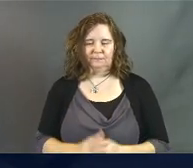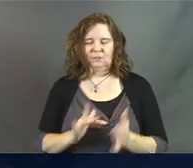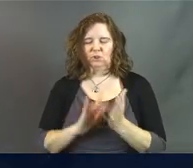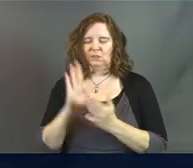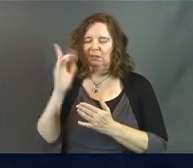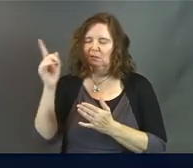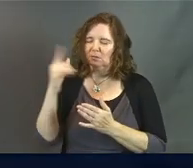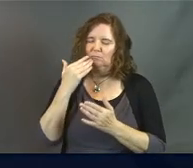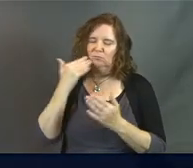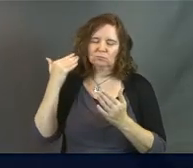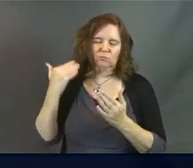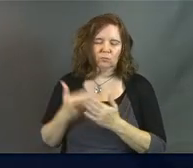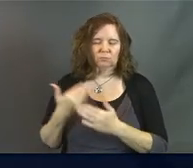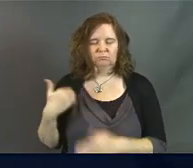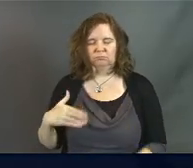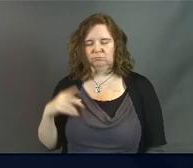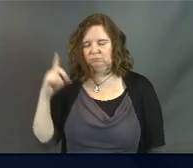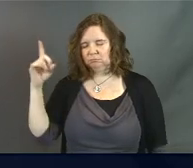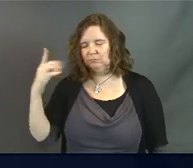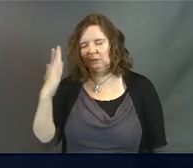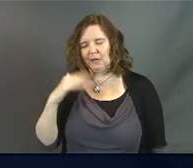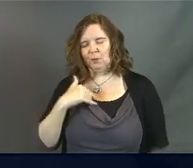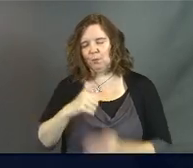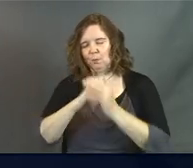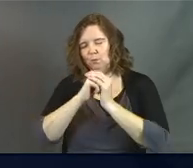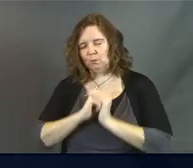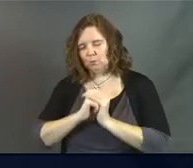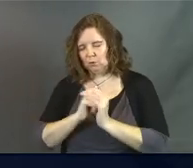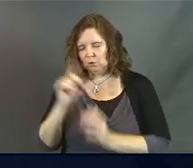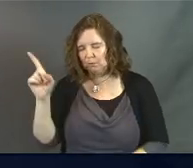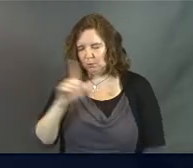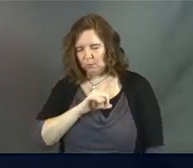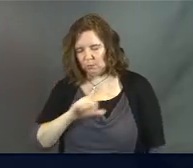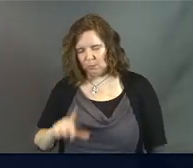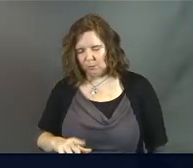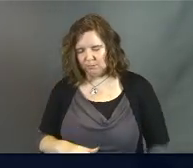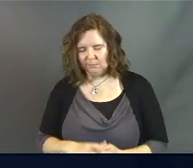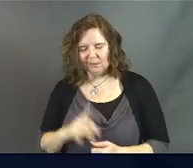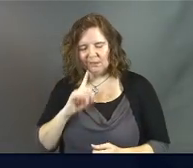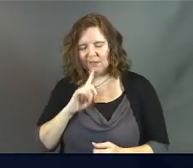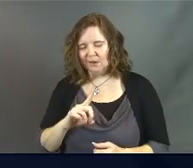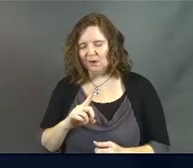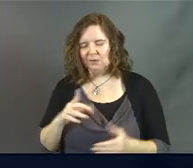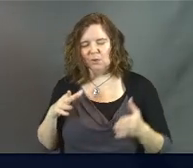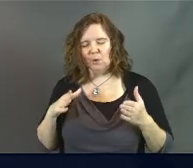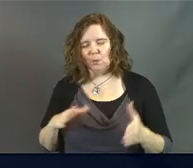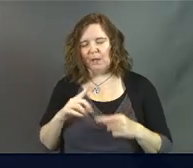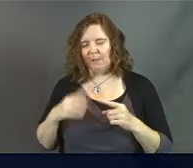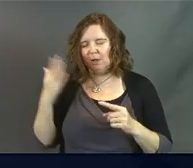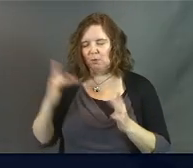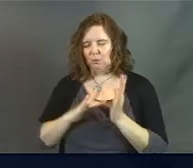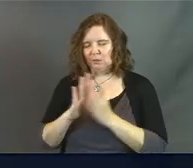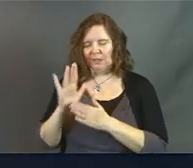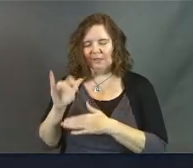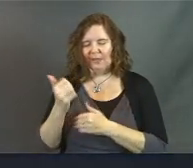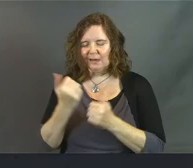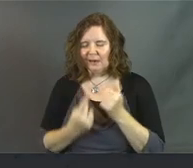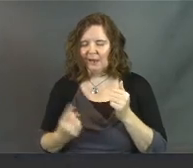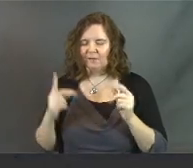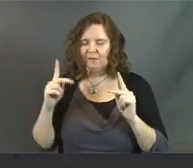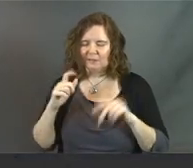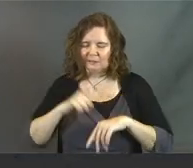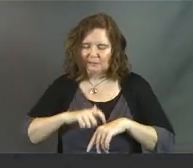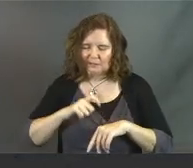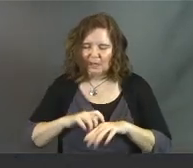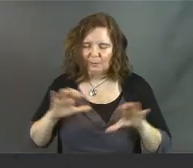Jesus, you are so good. God, we worship you, Lord. There's a way about you, Jesus, that every